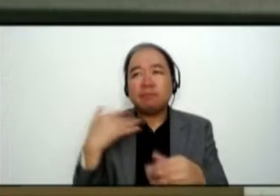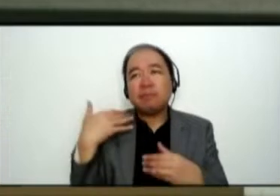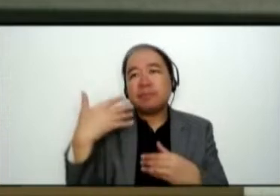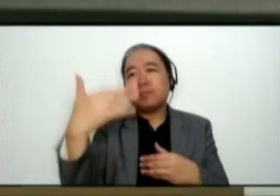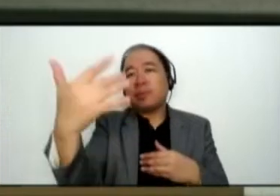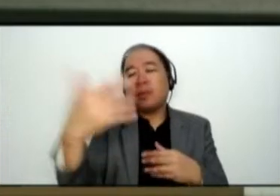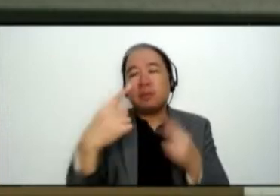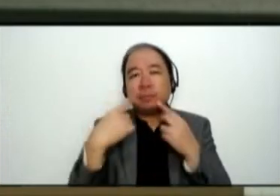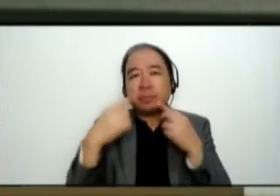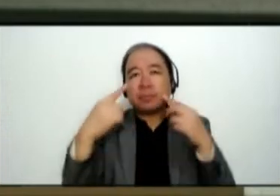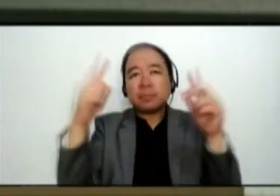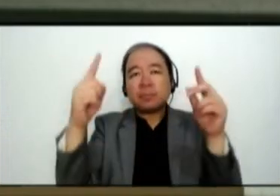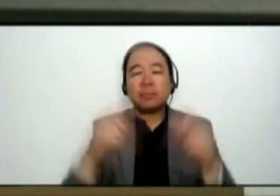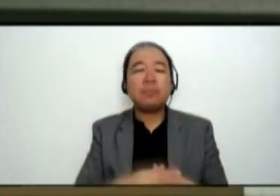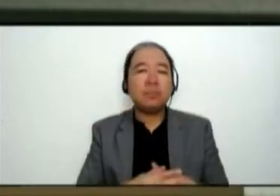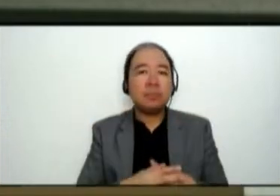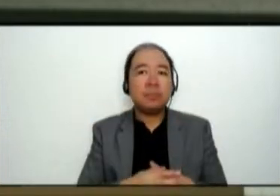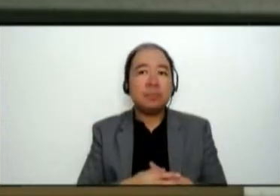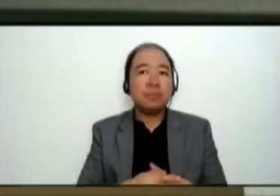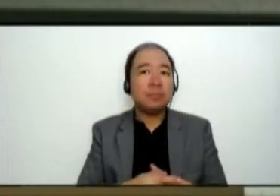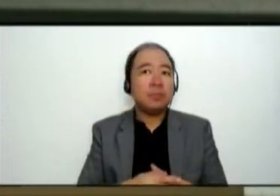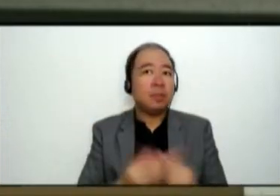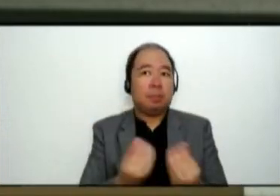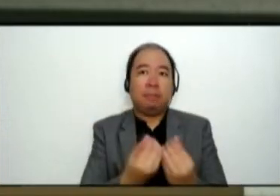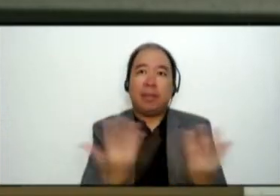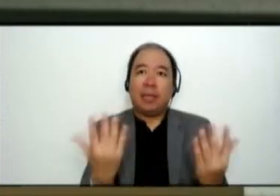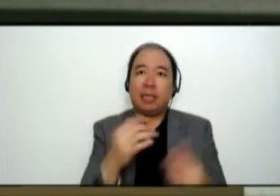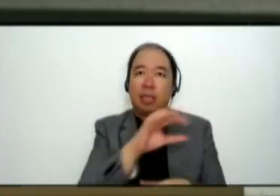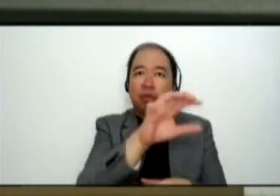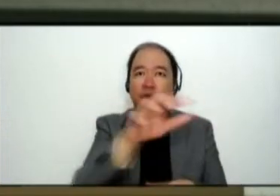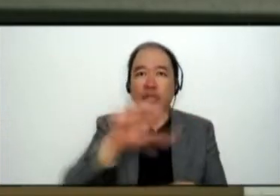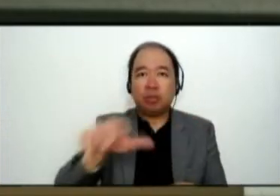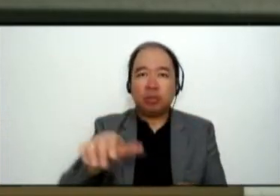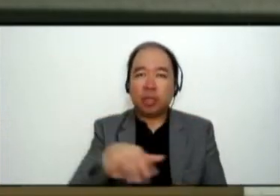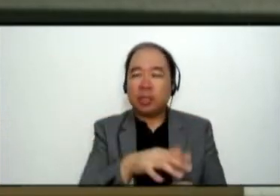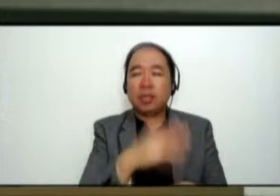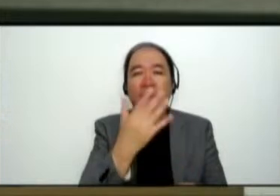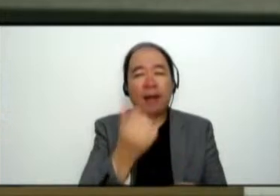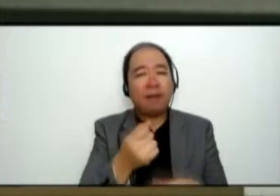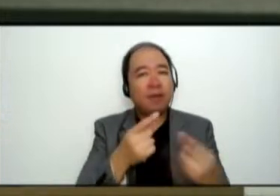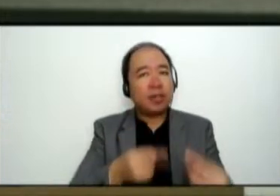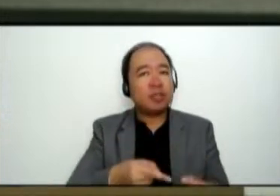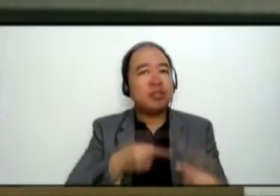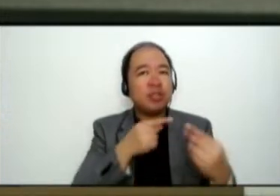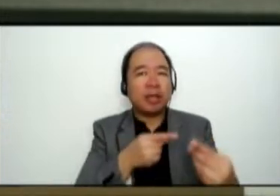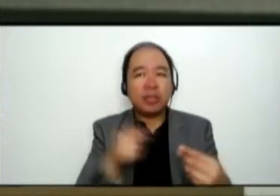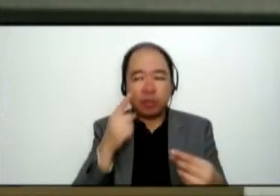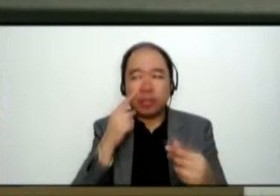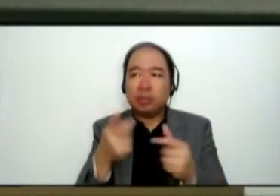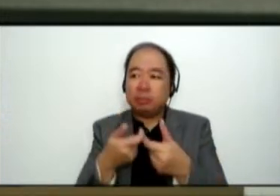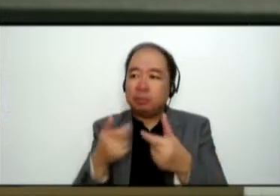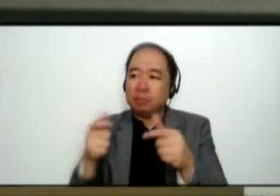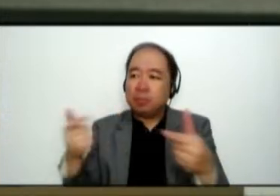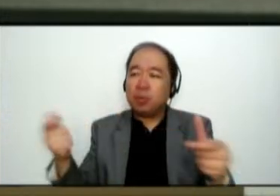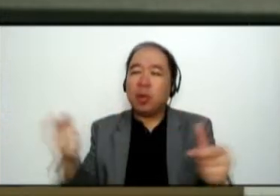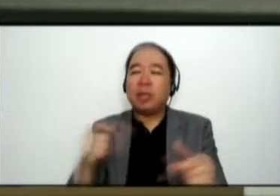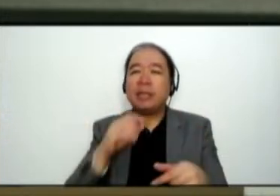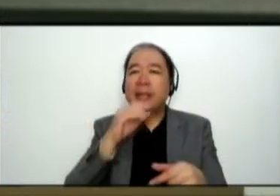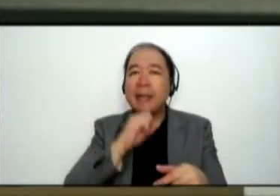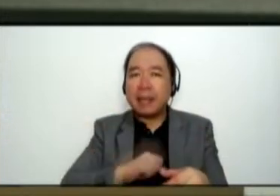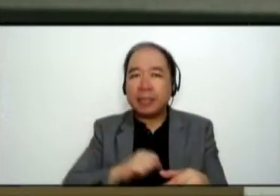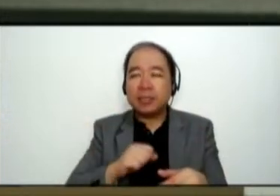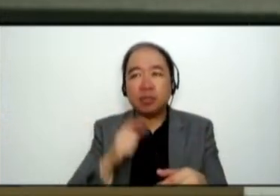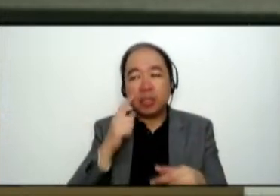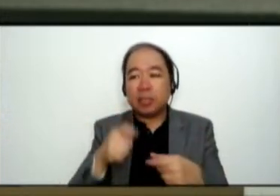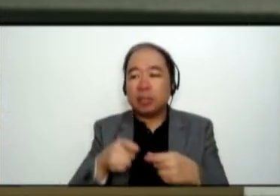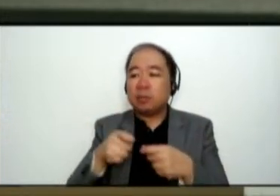same time, many countries in the region are facing the challenges of an aging population. With increasing life